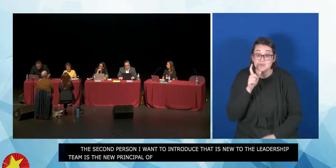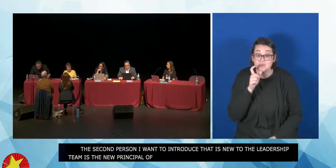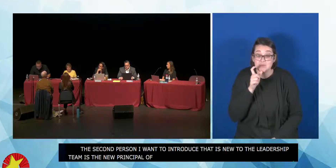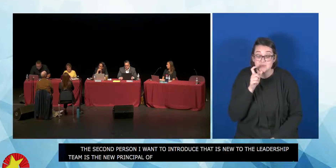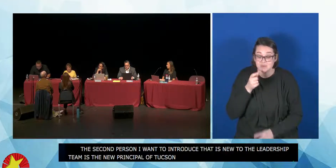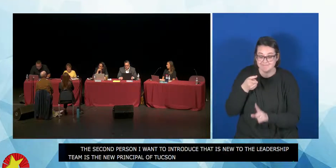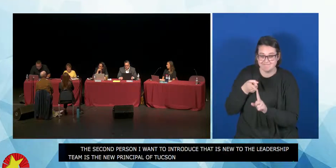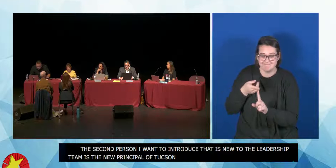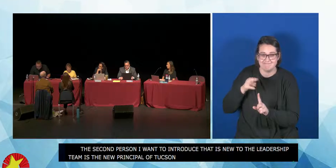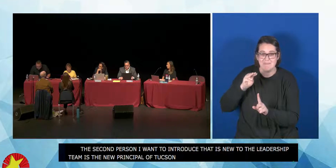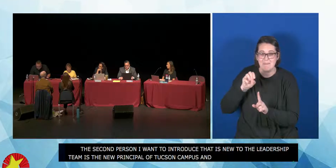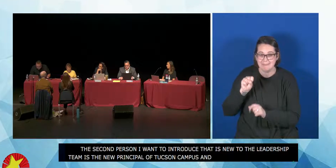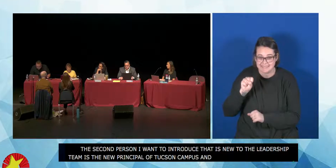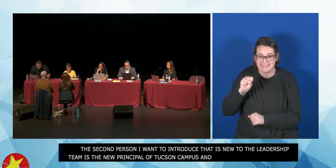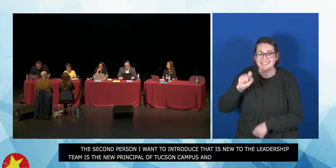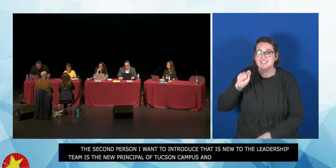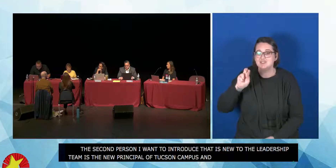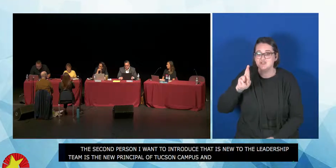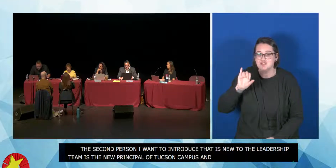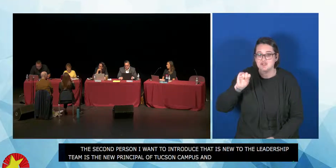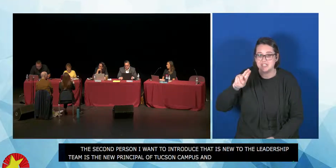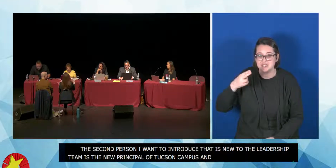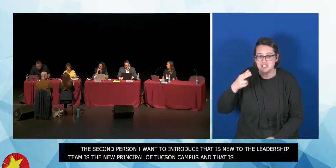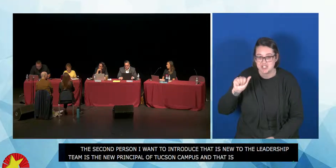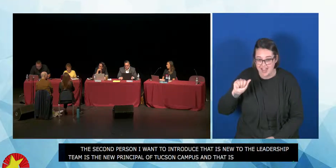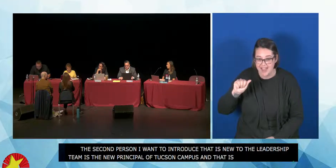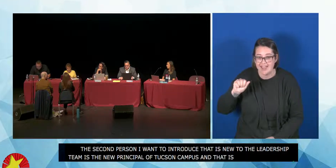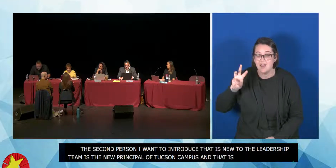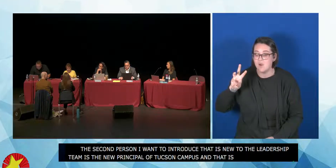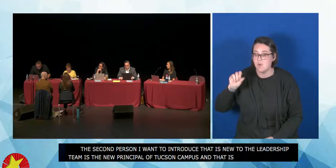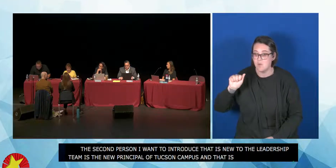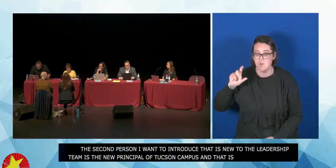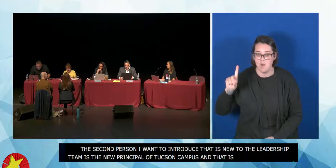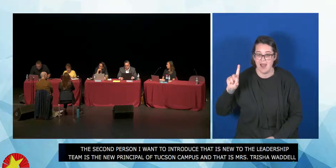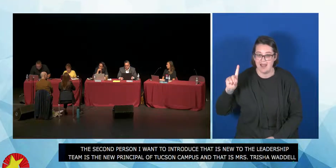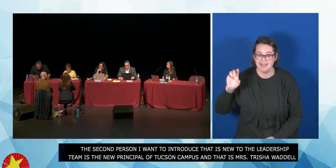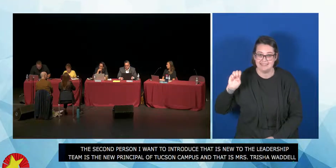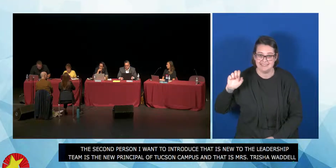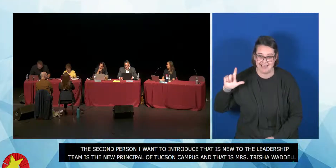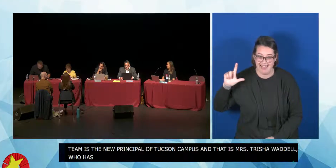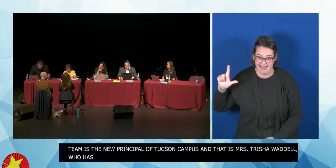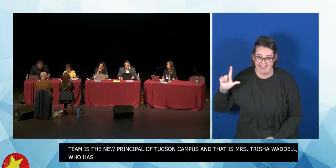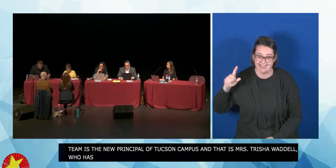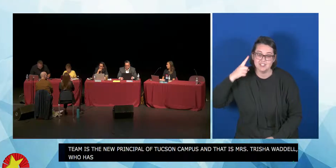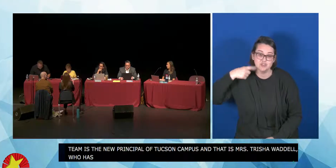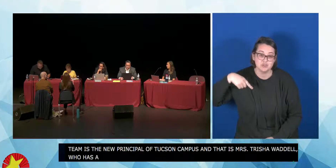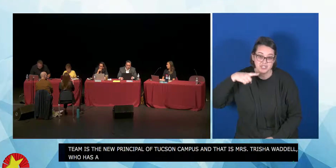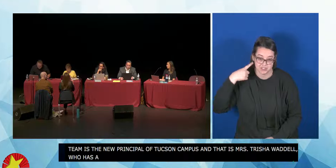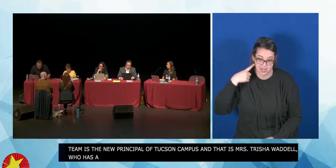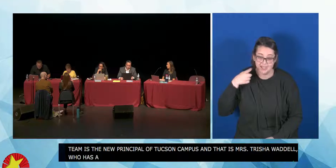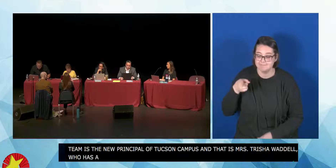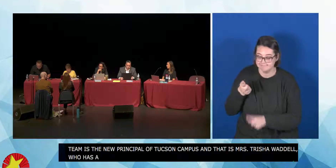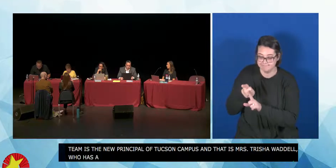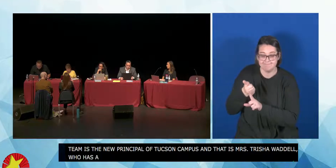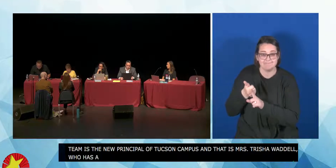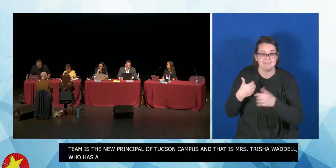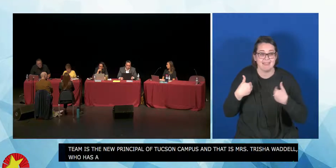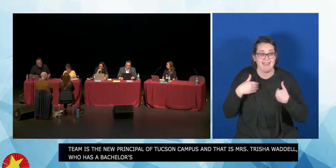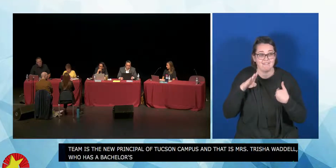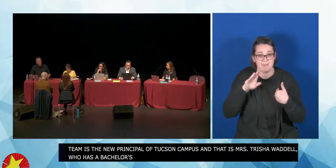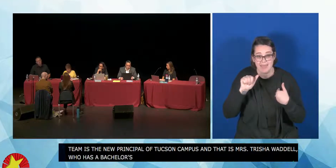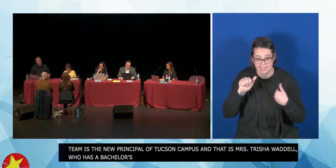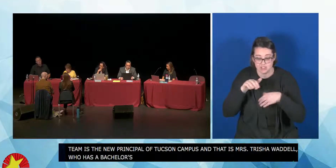Trisha Waddell. Ms. Waddell has a bachelor's degree in English and theater